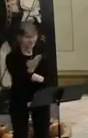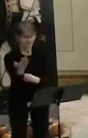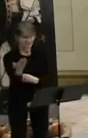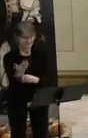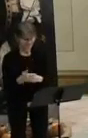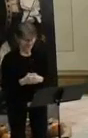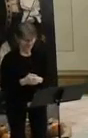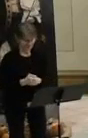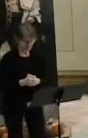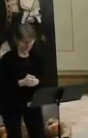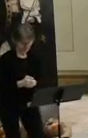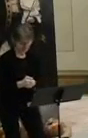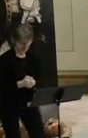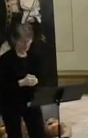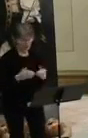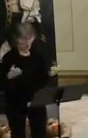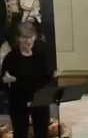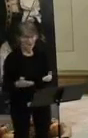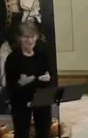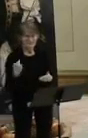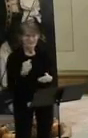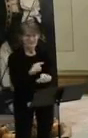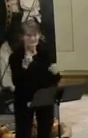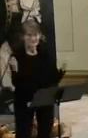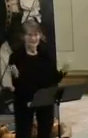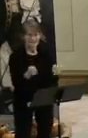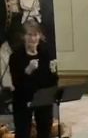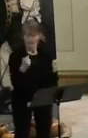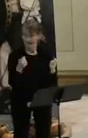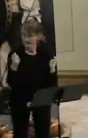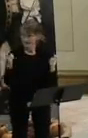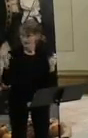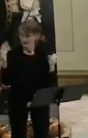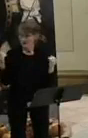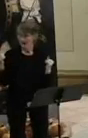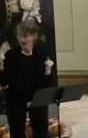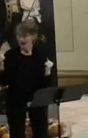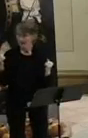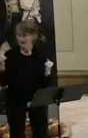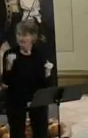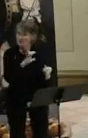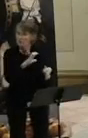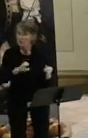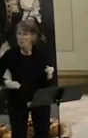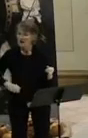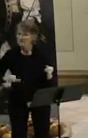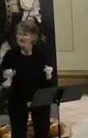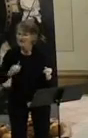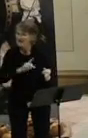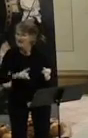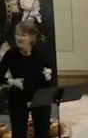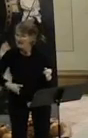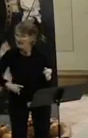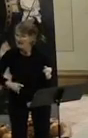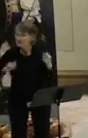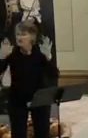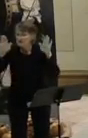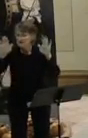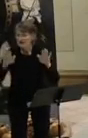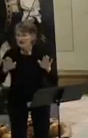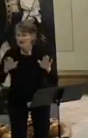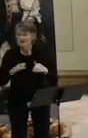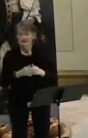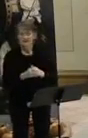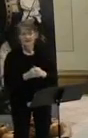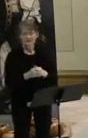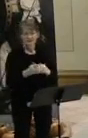Welcome all as we celebrate this great solemnity of Christ the King. And today as we enter into this